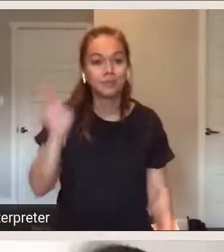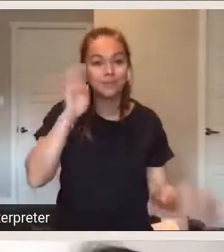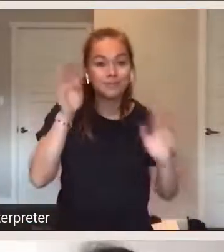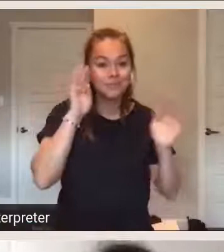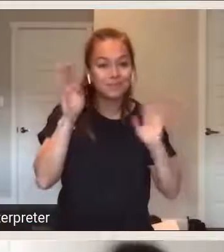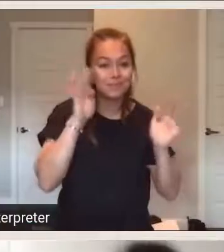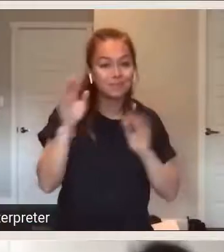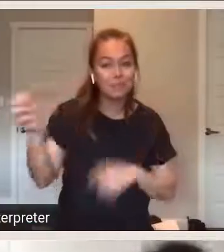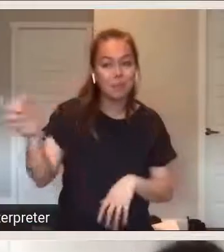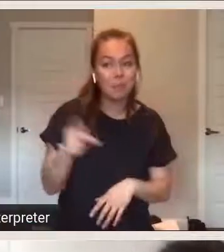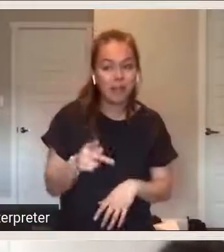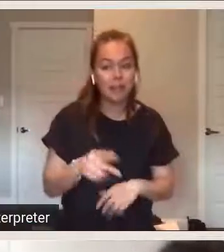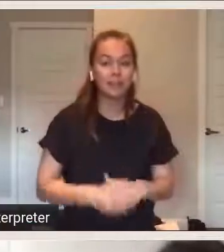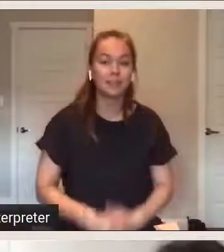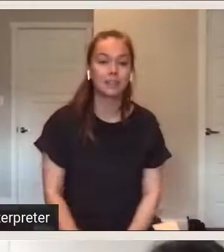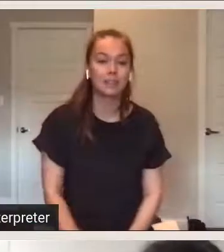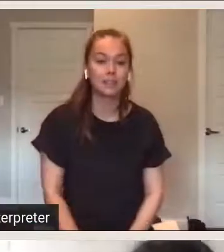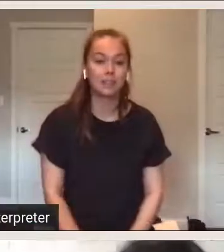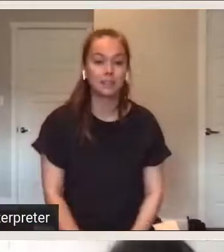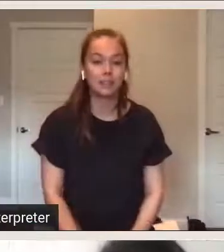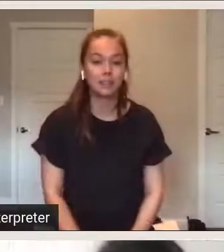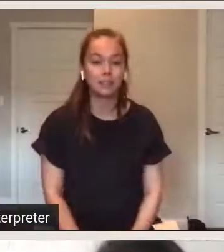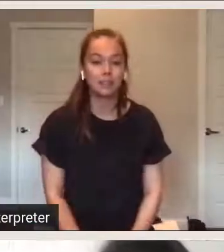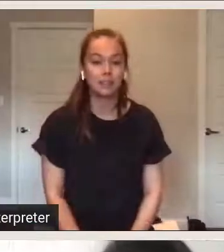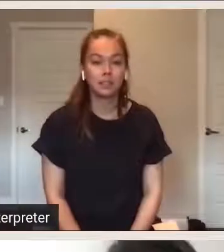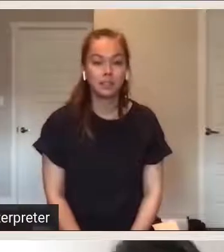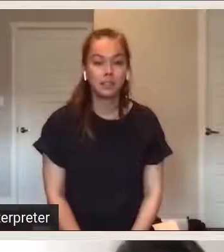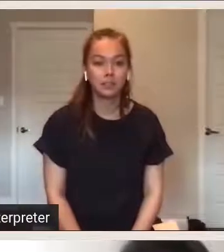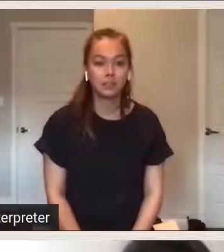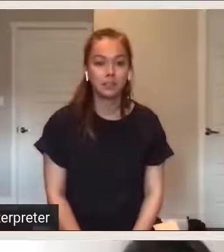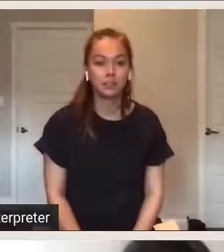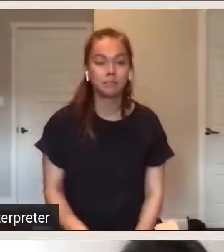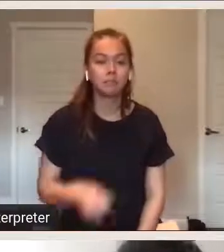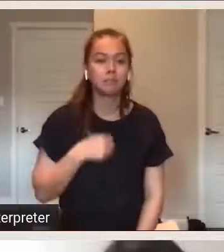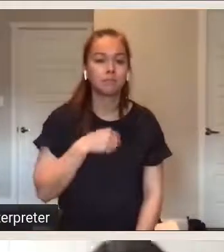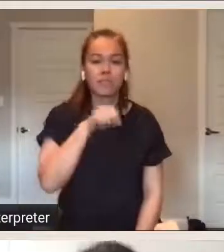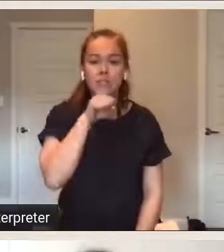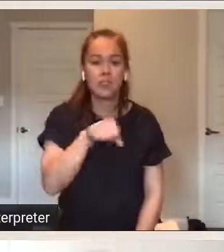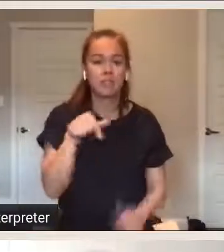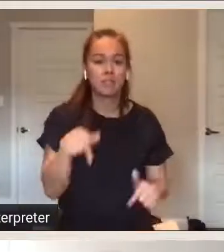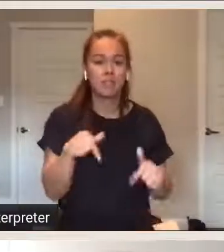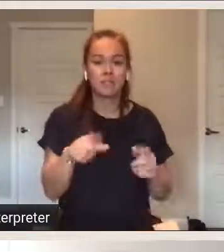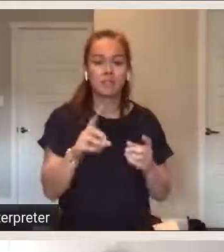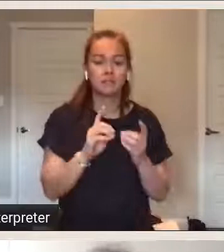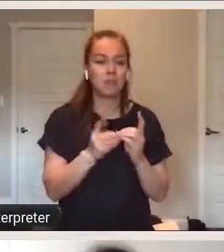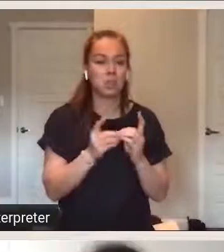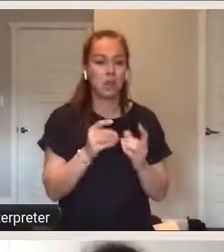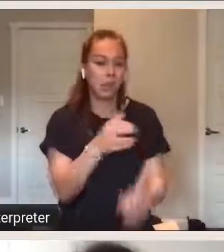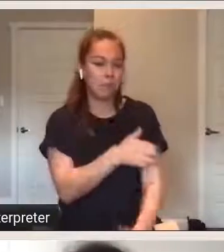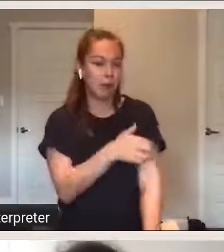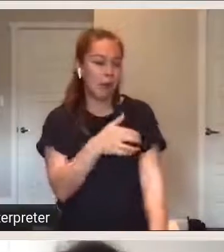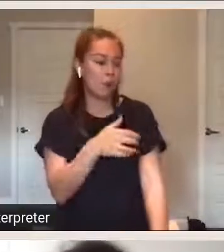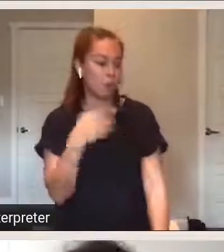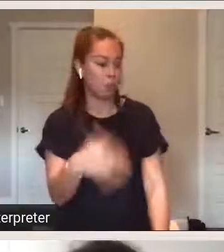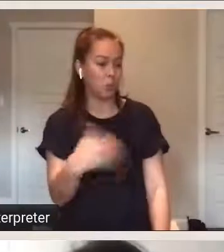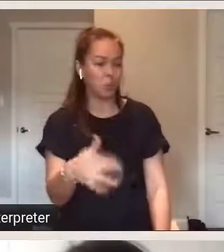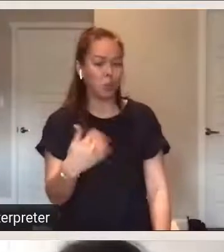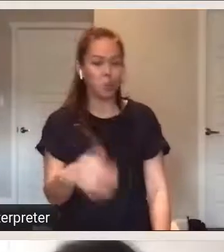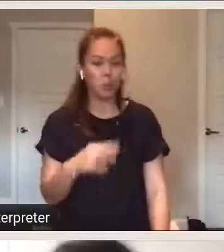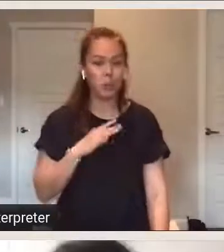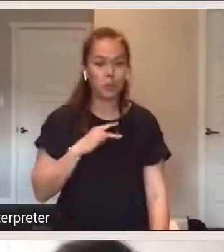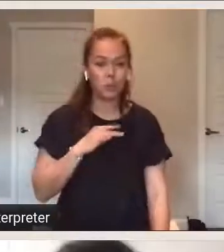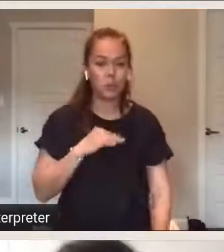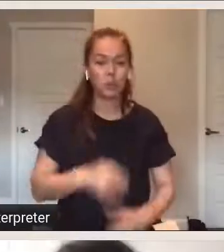Welcome. I just love this digital power beyond me that